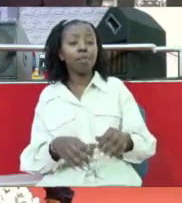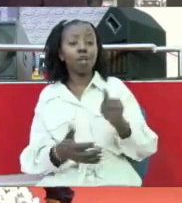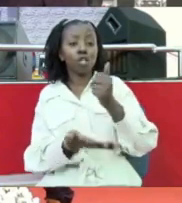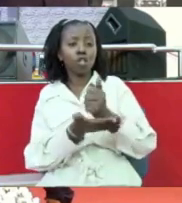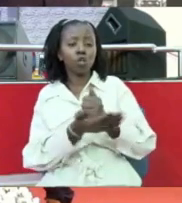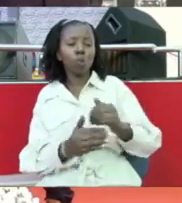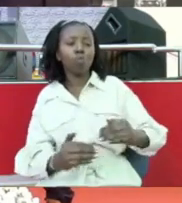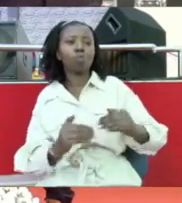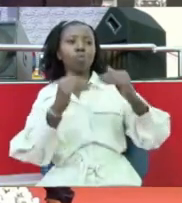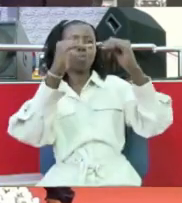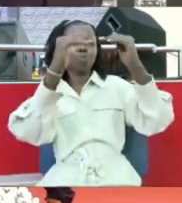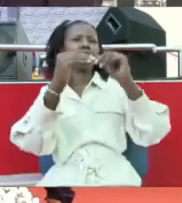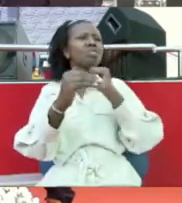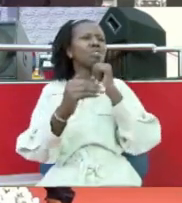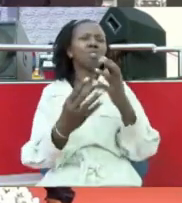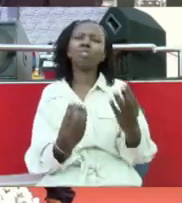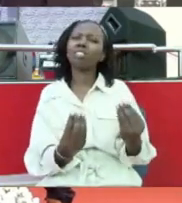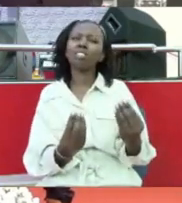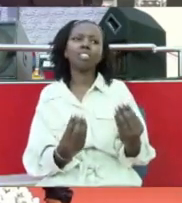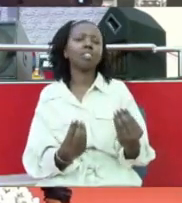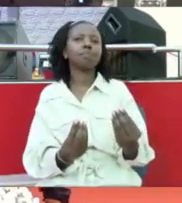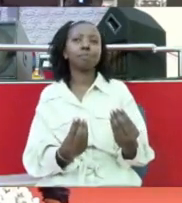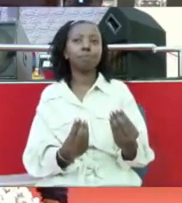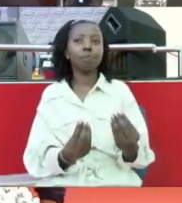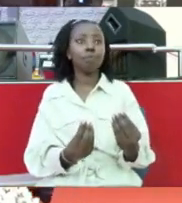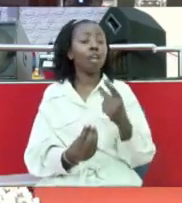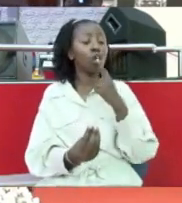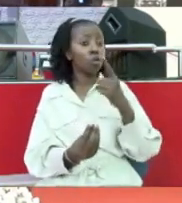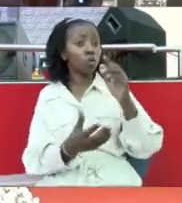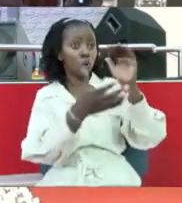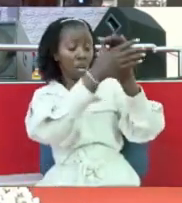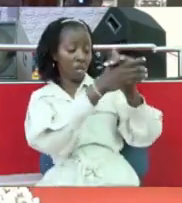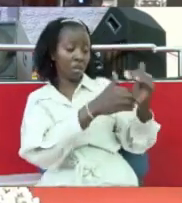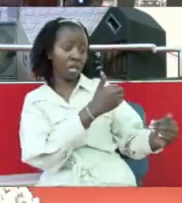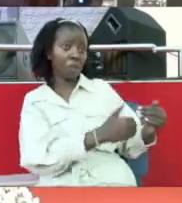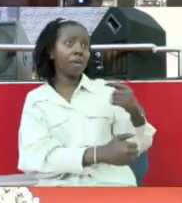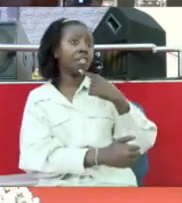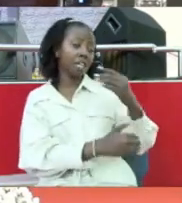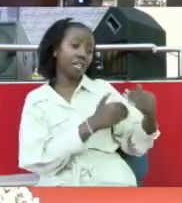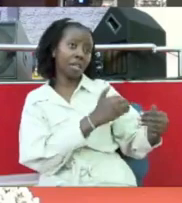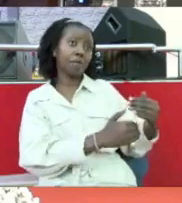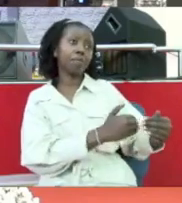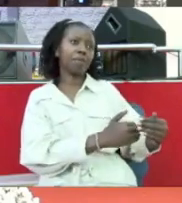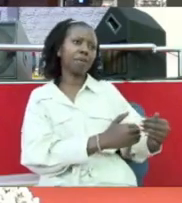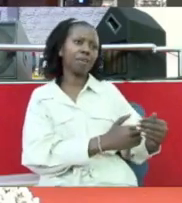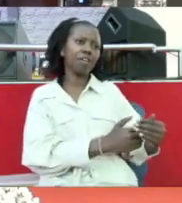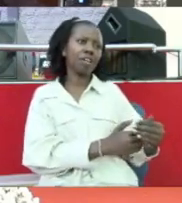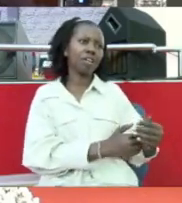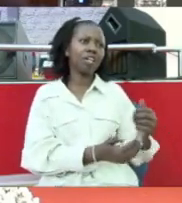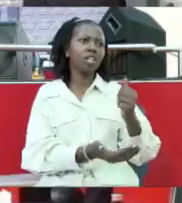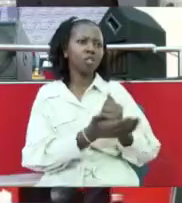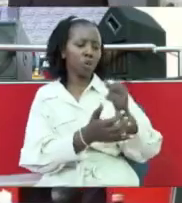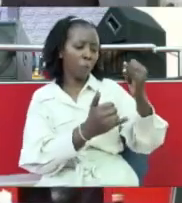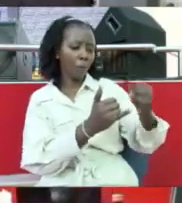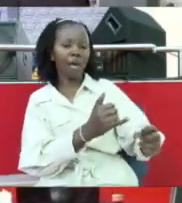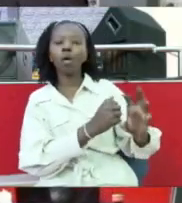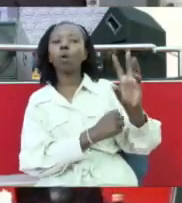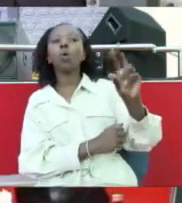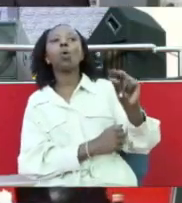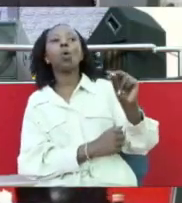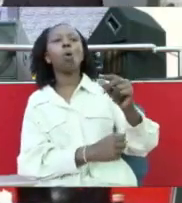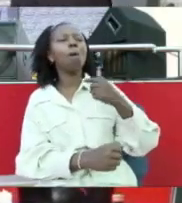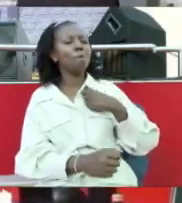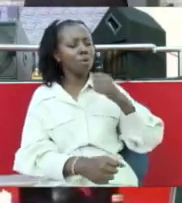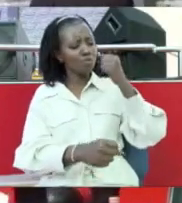upate kupongezwa cheo, it's not easy. Sio rahisi. So greet your neighbor, tell them, neighbor, mwambie jirani. Hawatanifuta. They will not sack me. I will